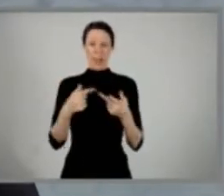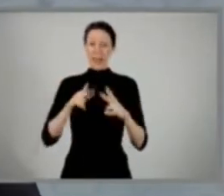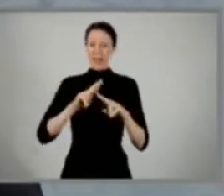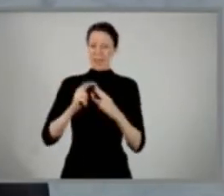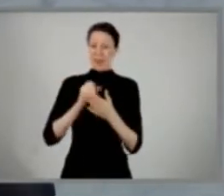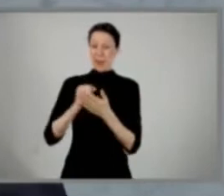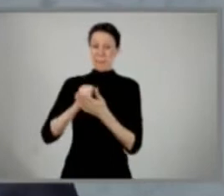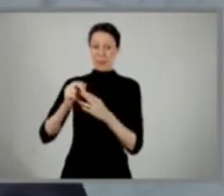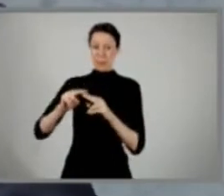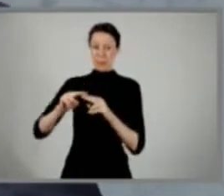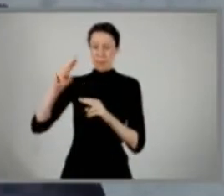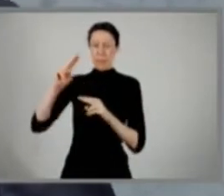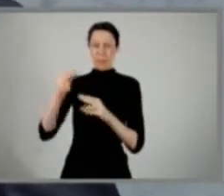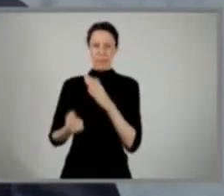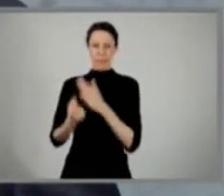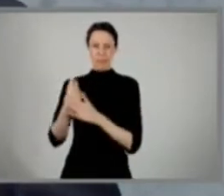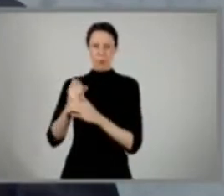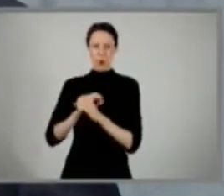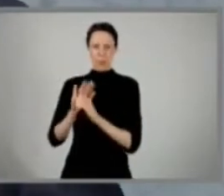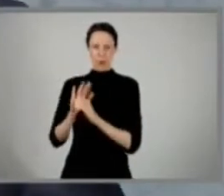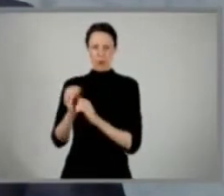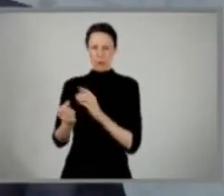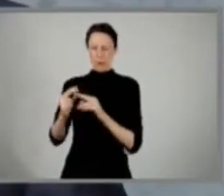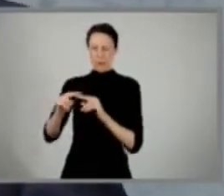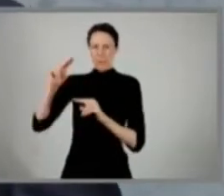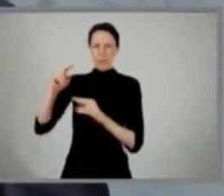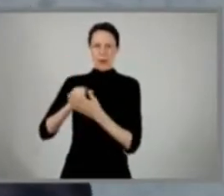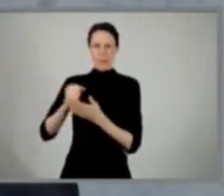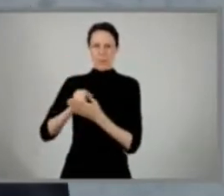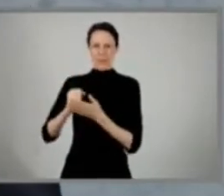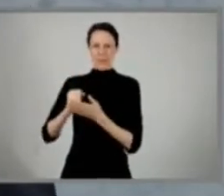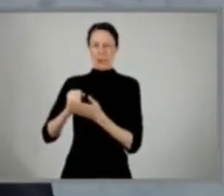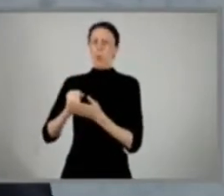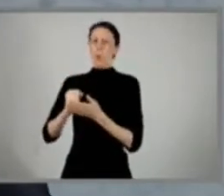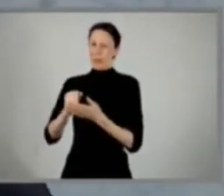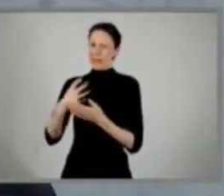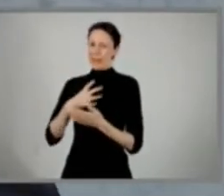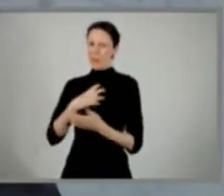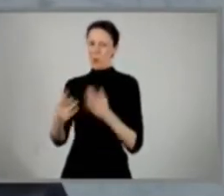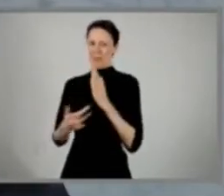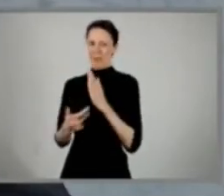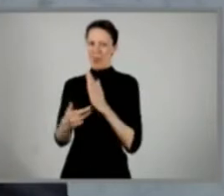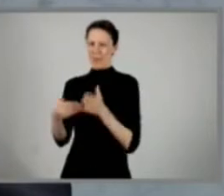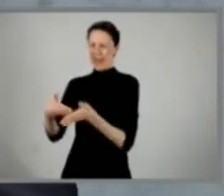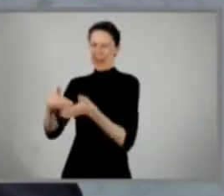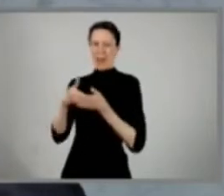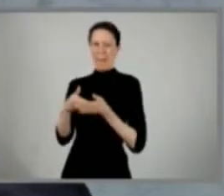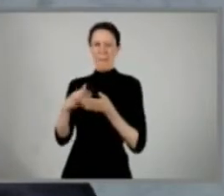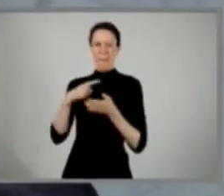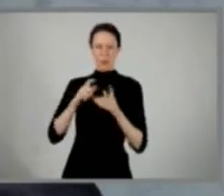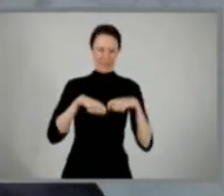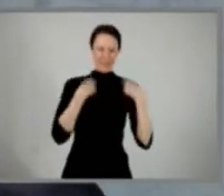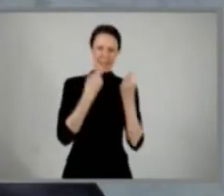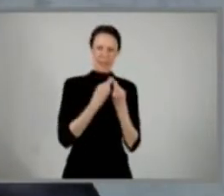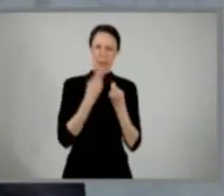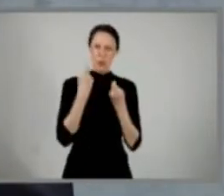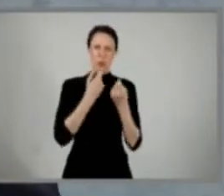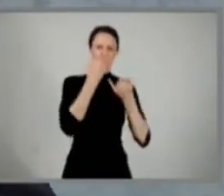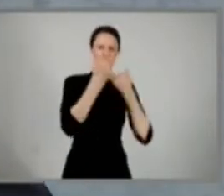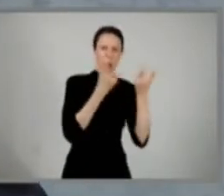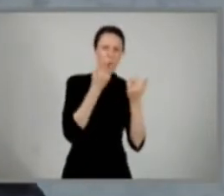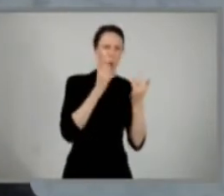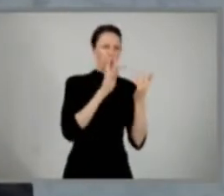high, there's a finite workforce to deal with the numbers that are there. Every state and territory has been thinking about where it will get